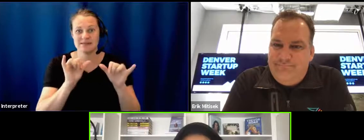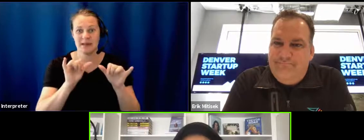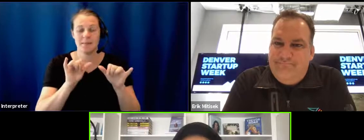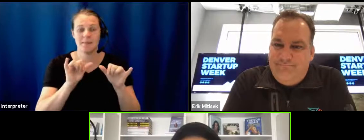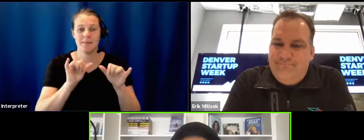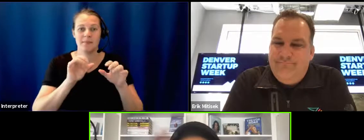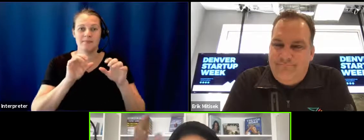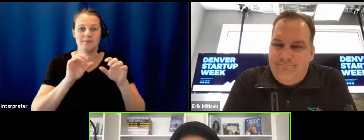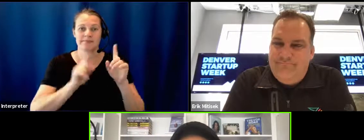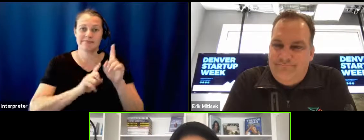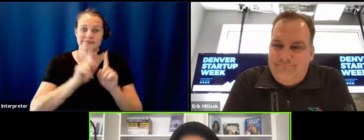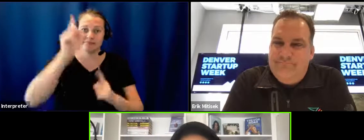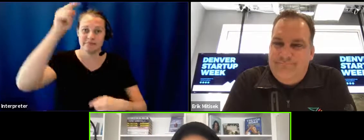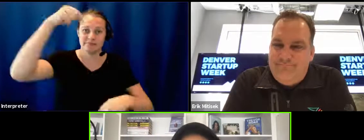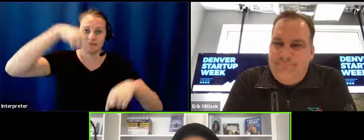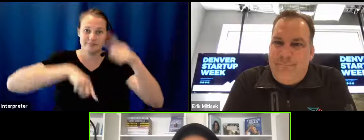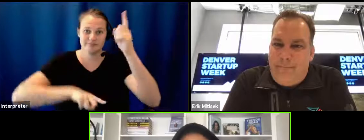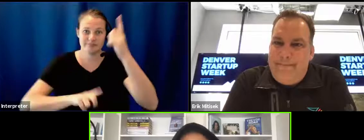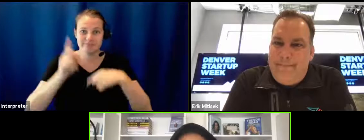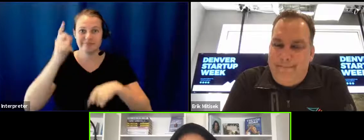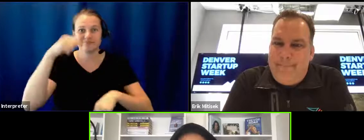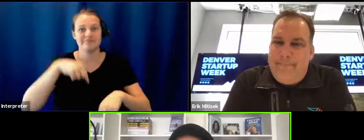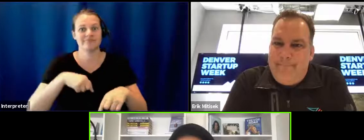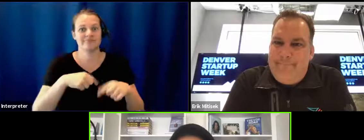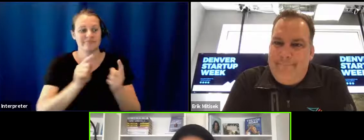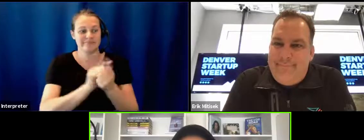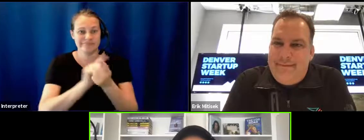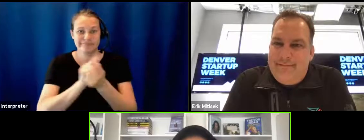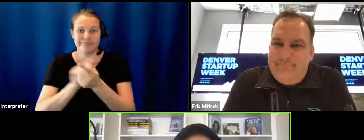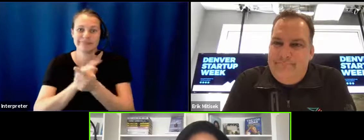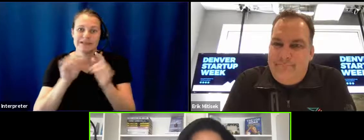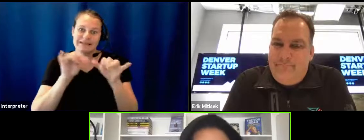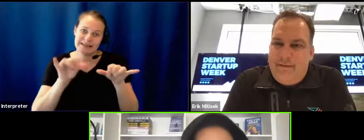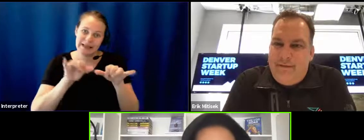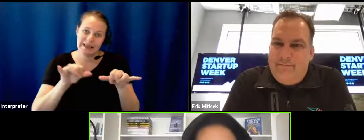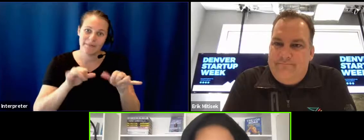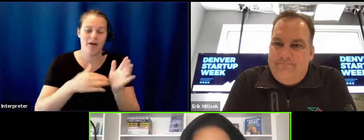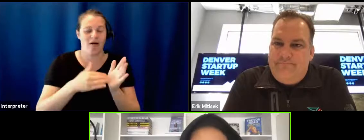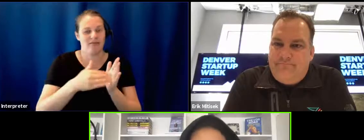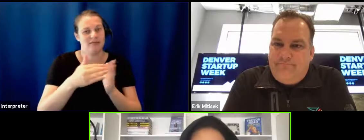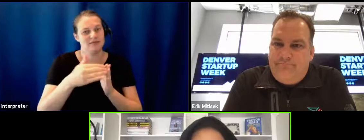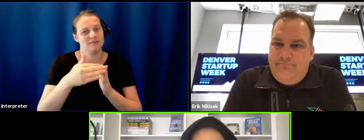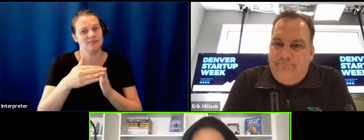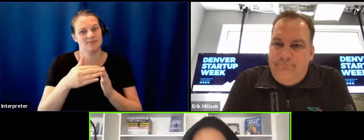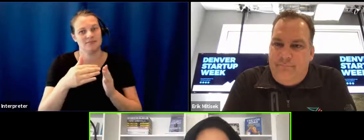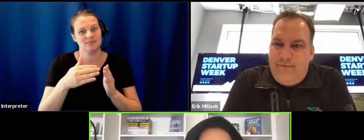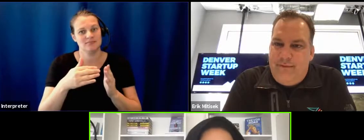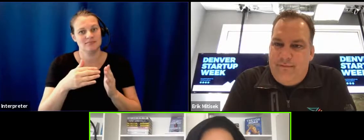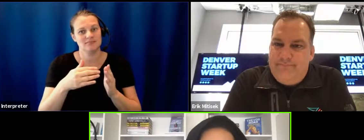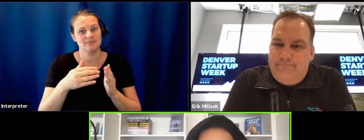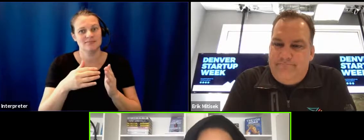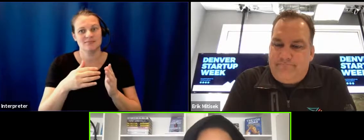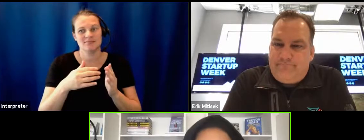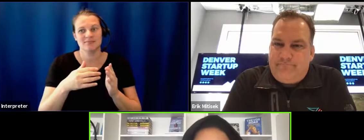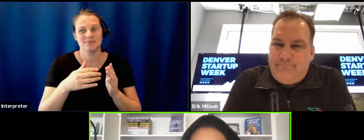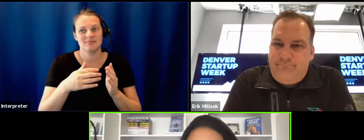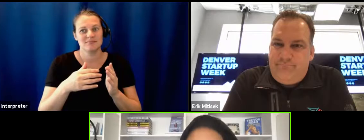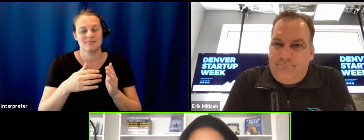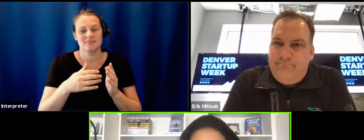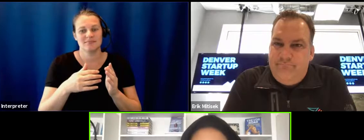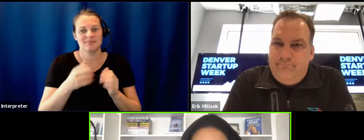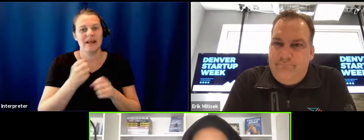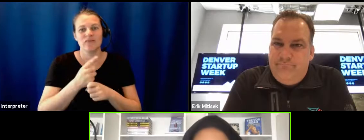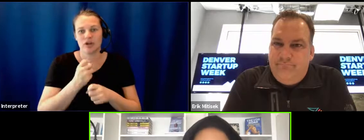down the ladder. You're going to meet the same people. And so a lot of times, you know, that has happened. It's happened every